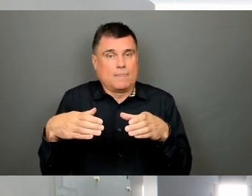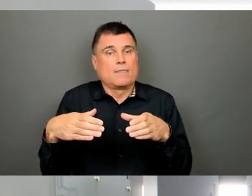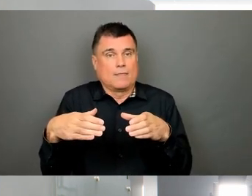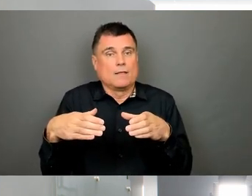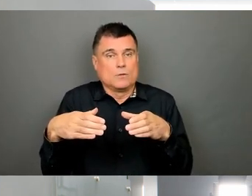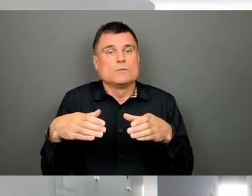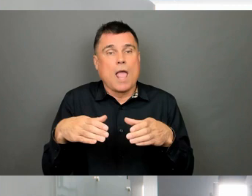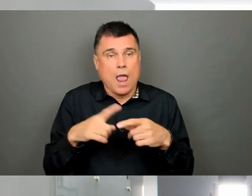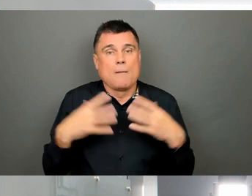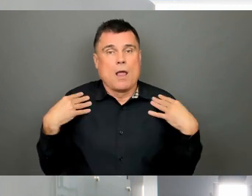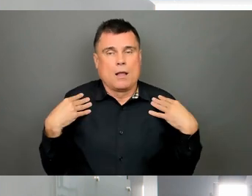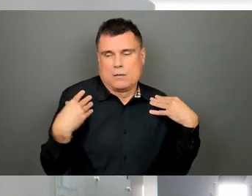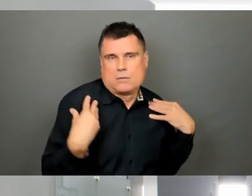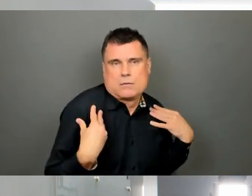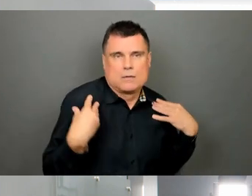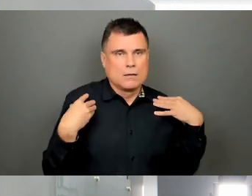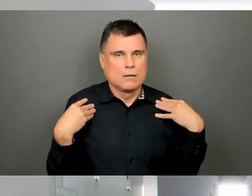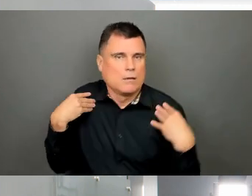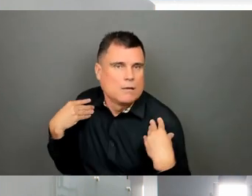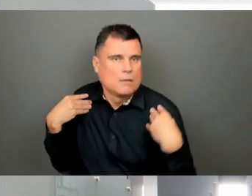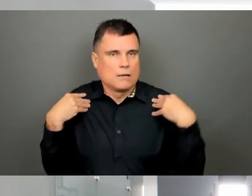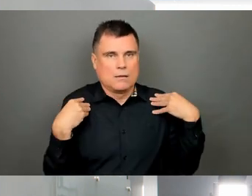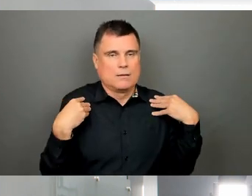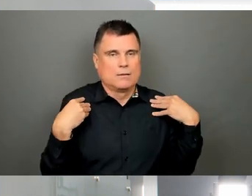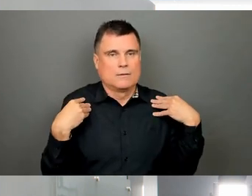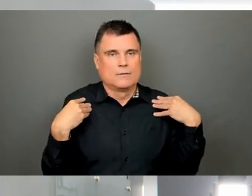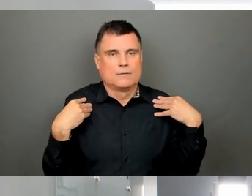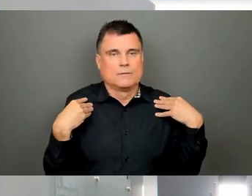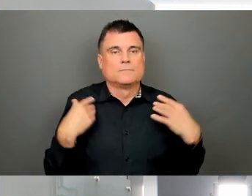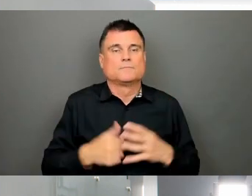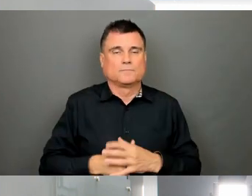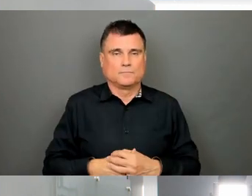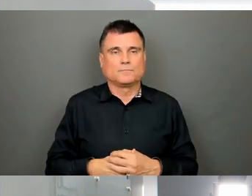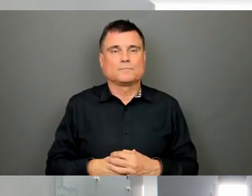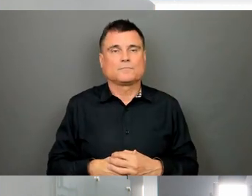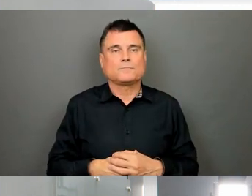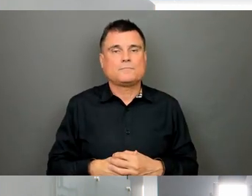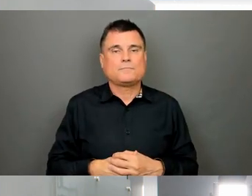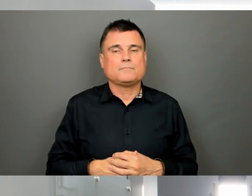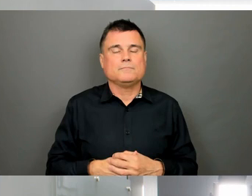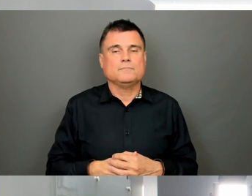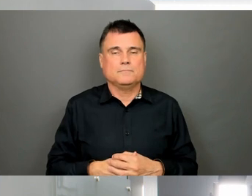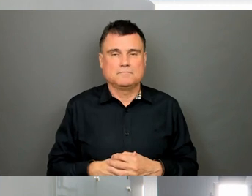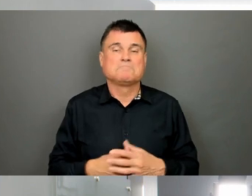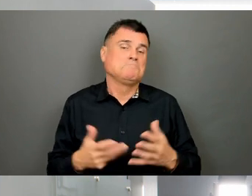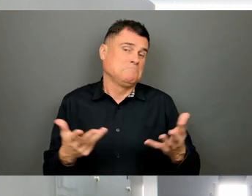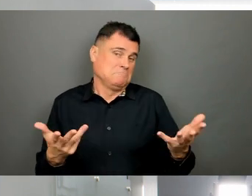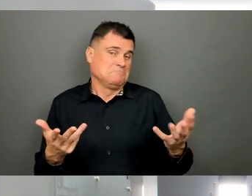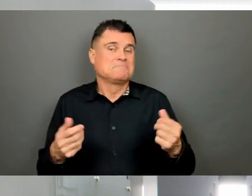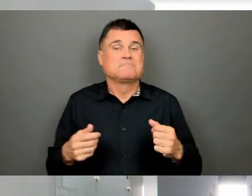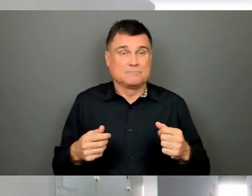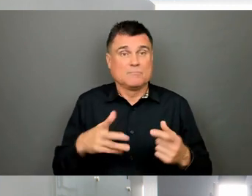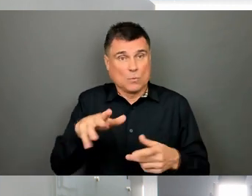putting dance more into the step. If you just want the step, you can kind of interpret your upper body a little bit more.